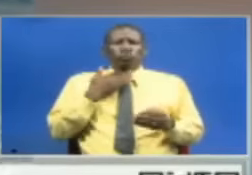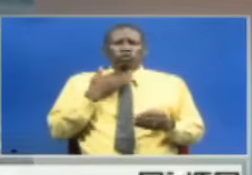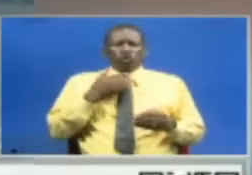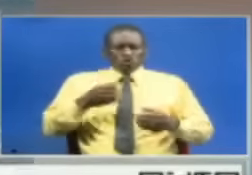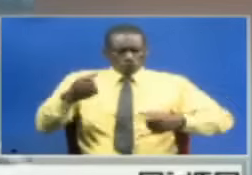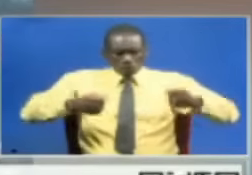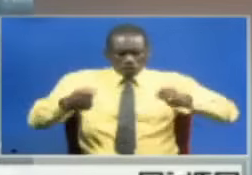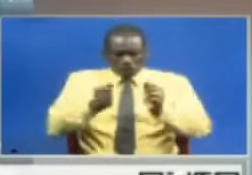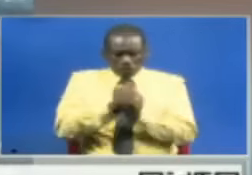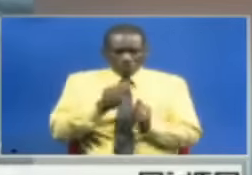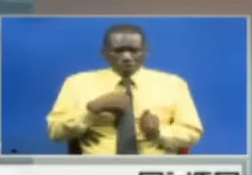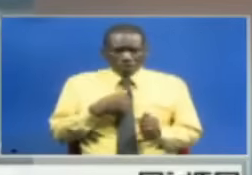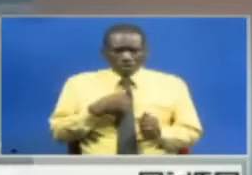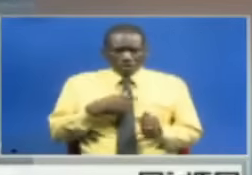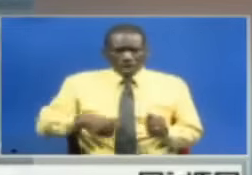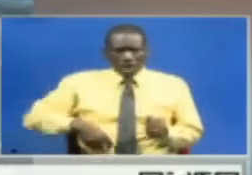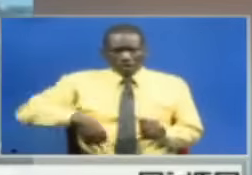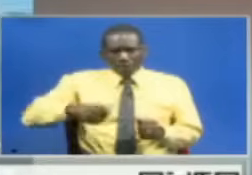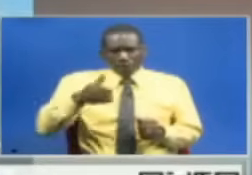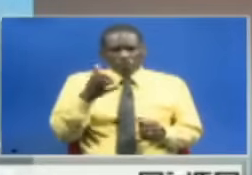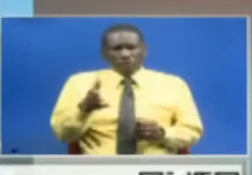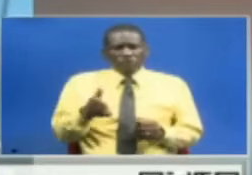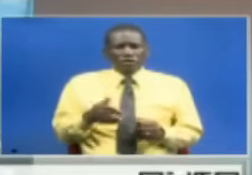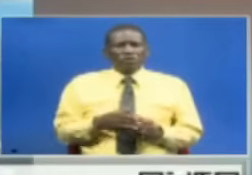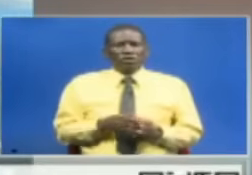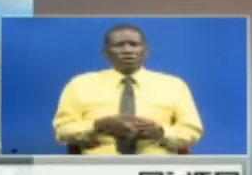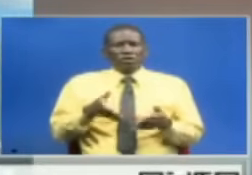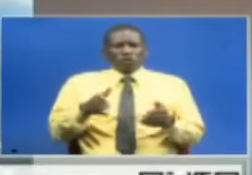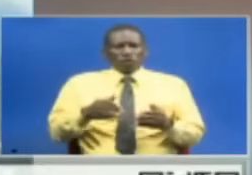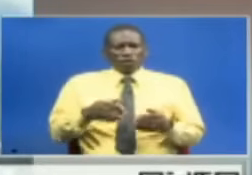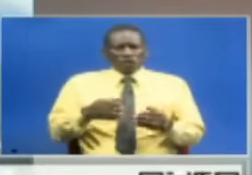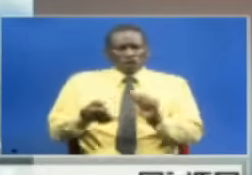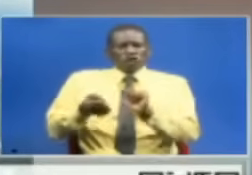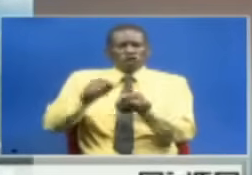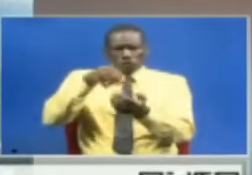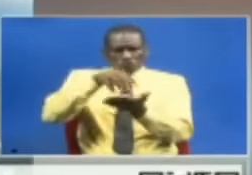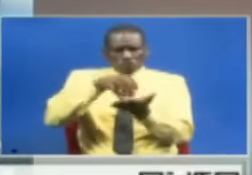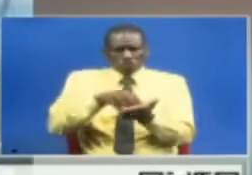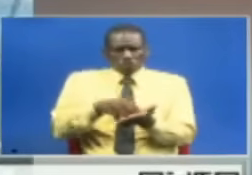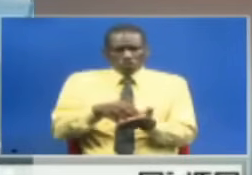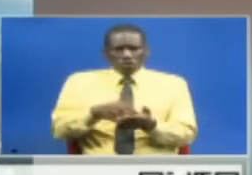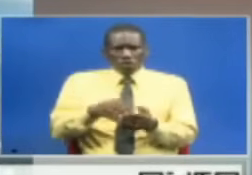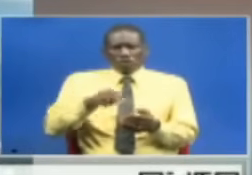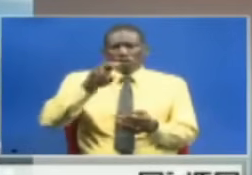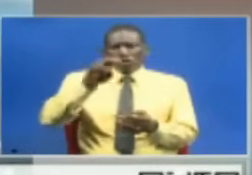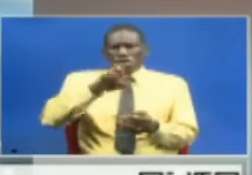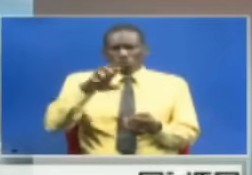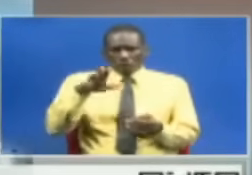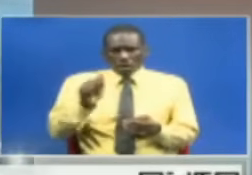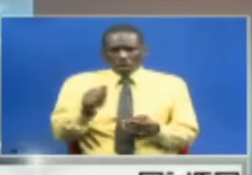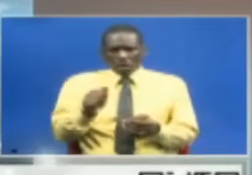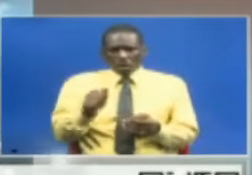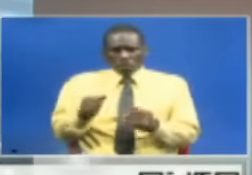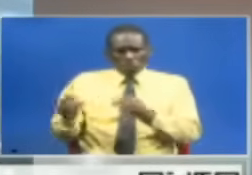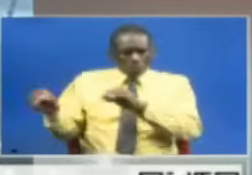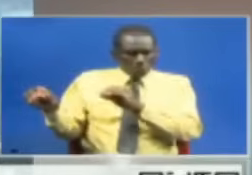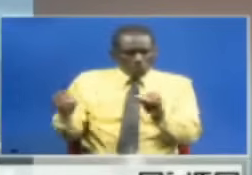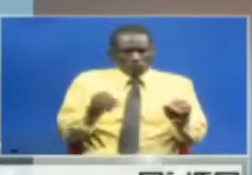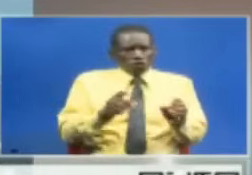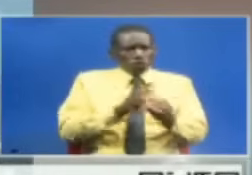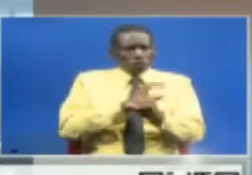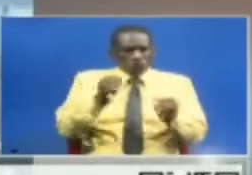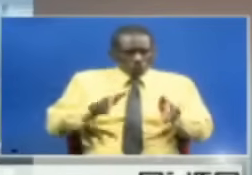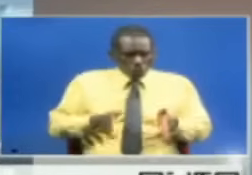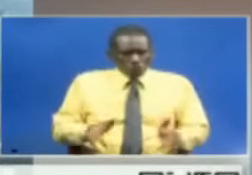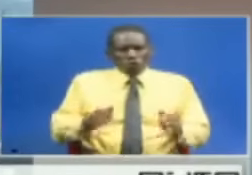me? I've even paid for this one. We are going to... In a dramatic twist of events, Ntanzola zoomed off to an unknown destination with the